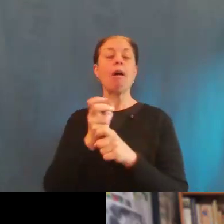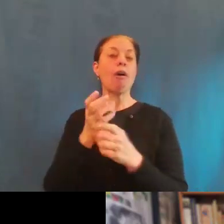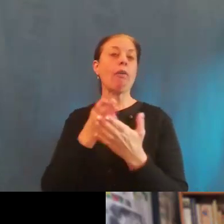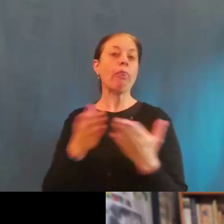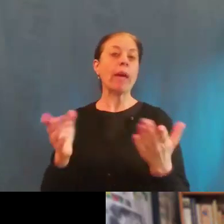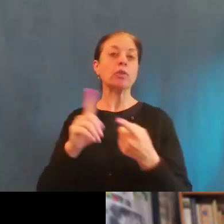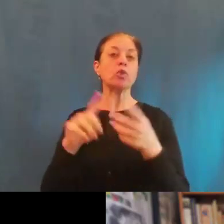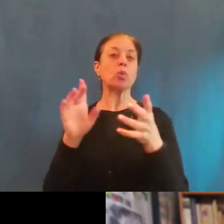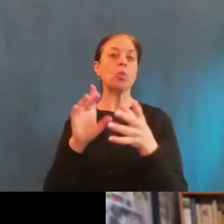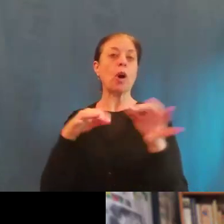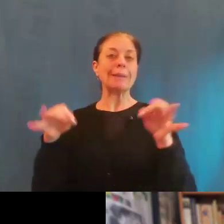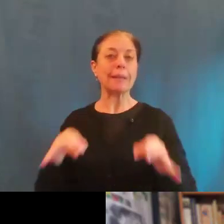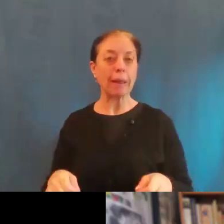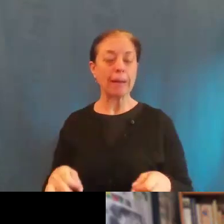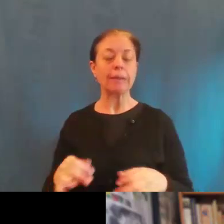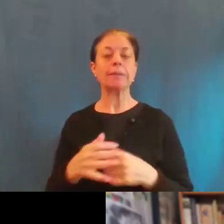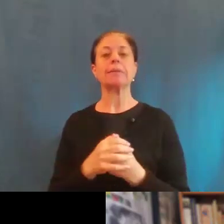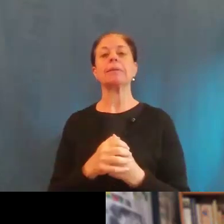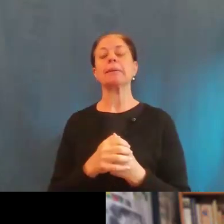maybe articulate.